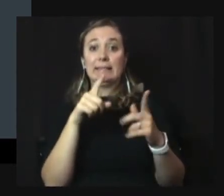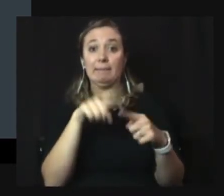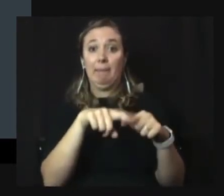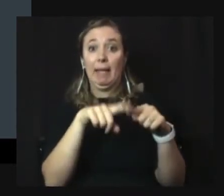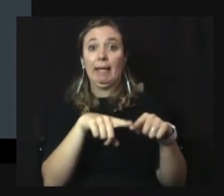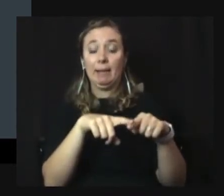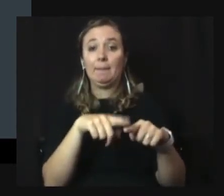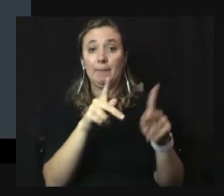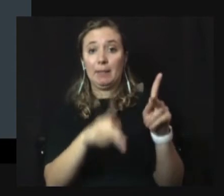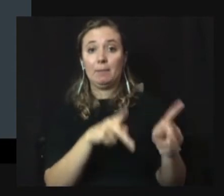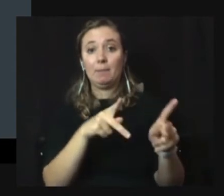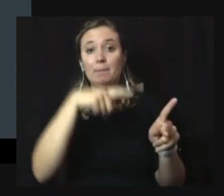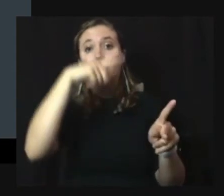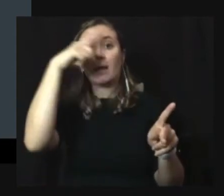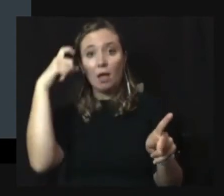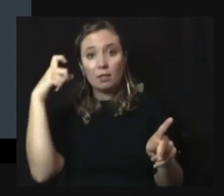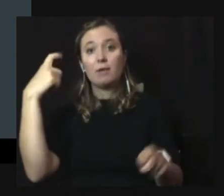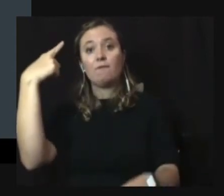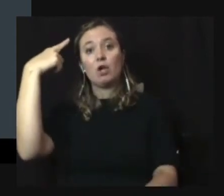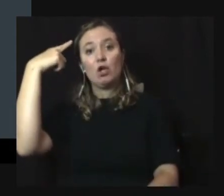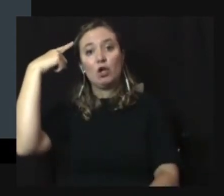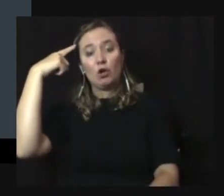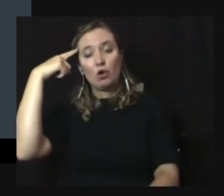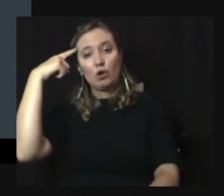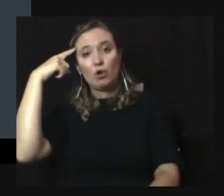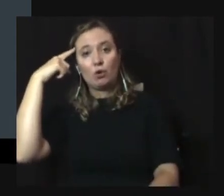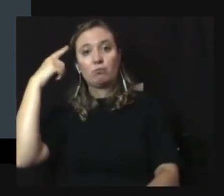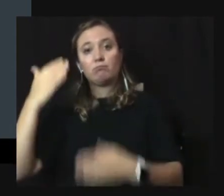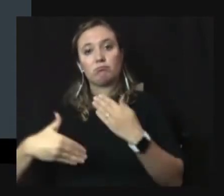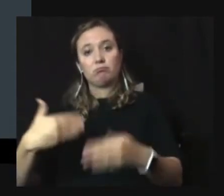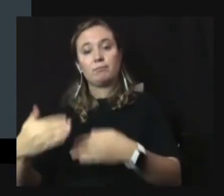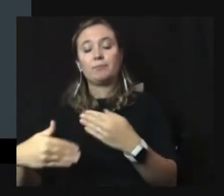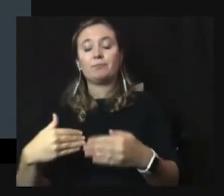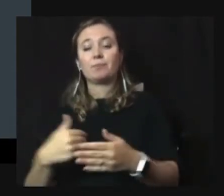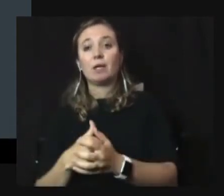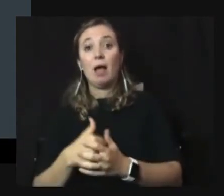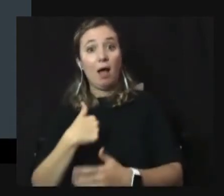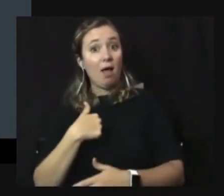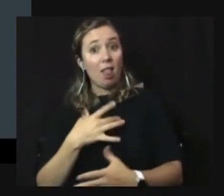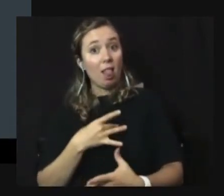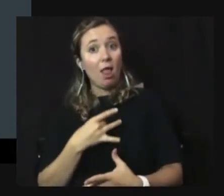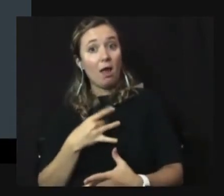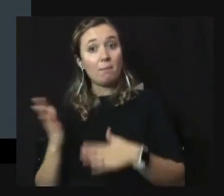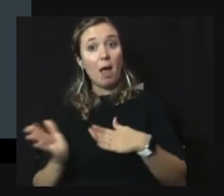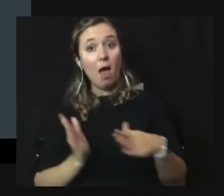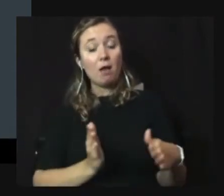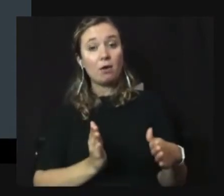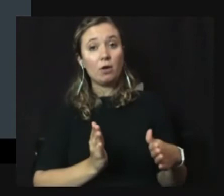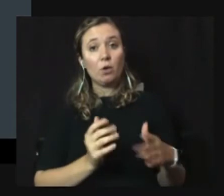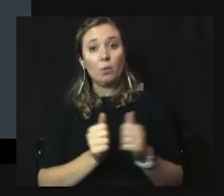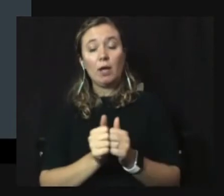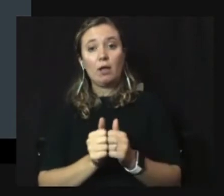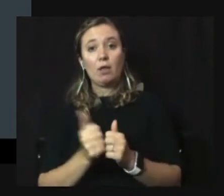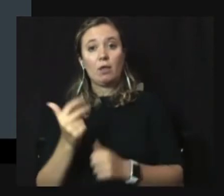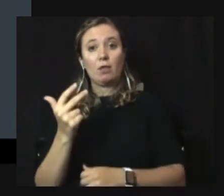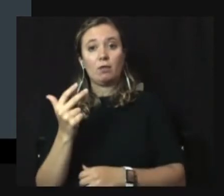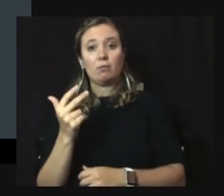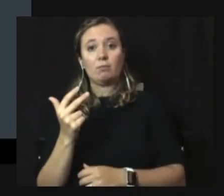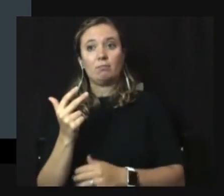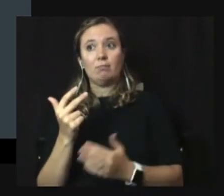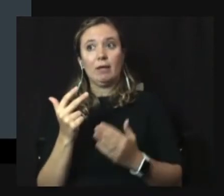because of our neurology. We like a pattern. Again, I like a pattern with 3 standard deviations of